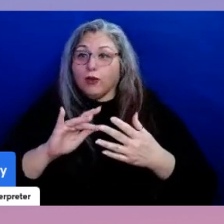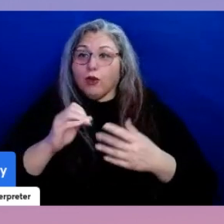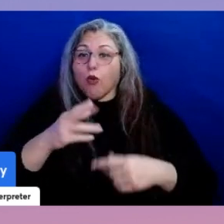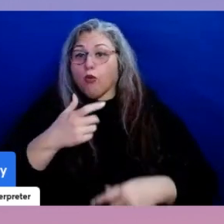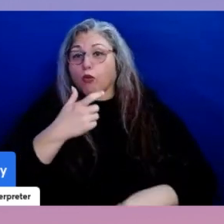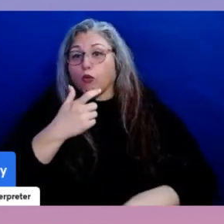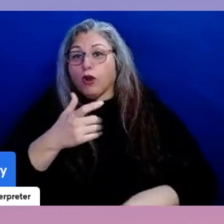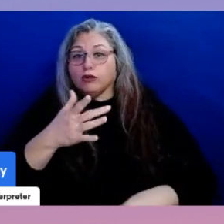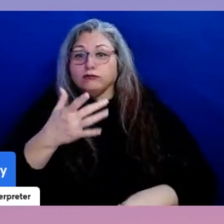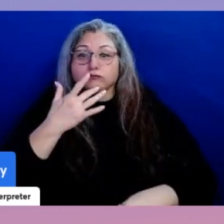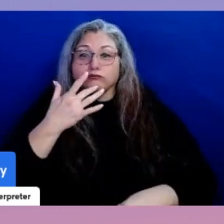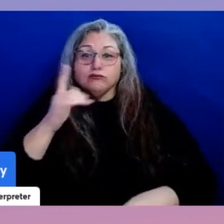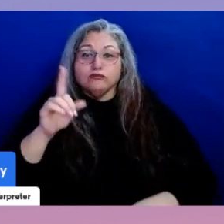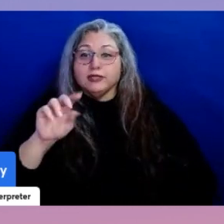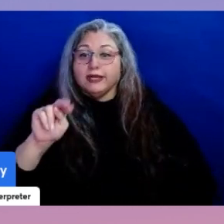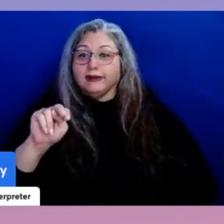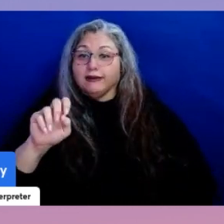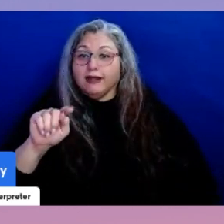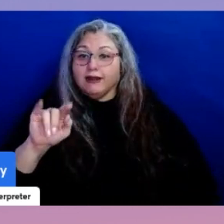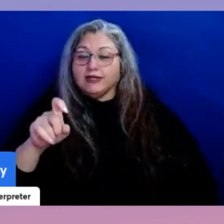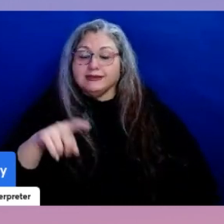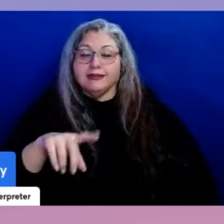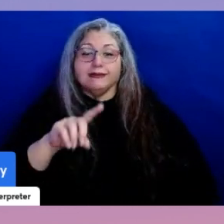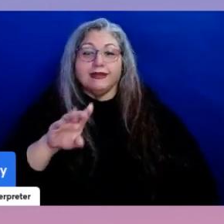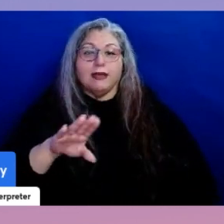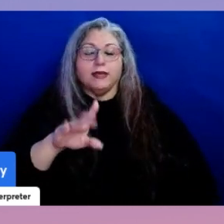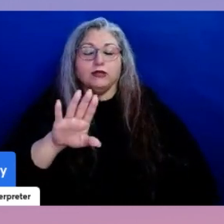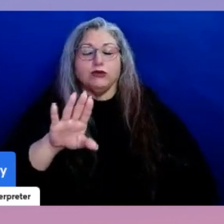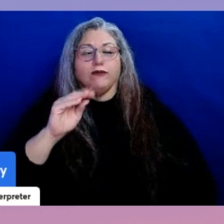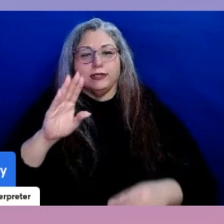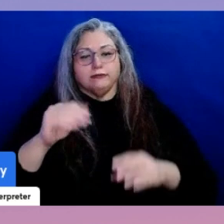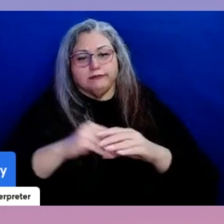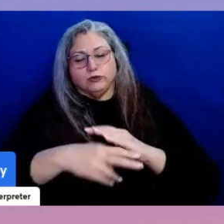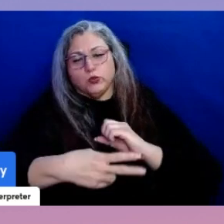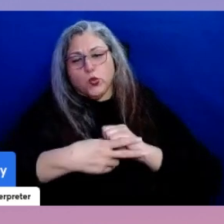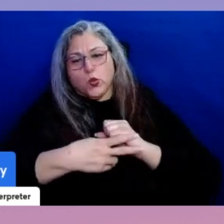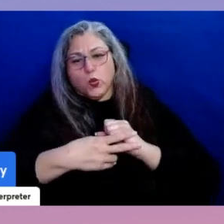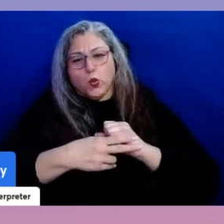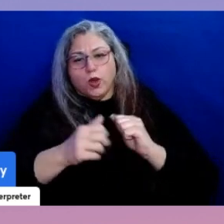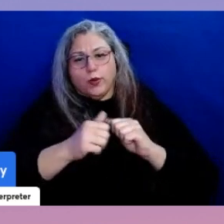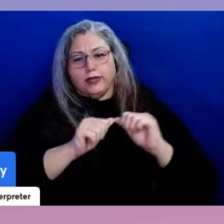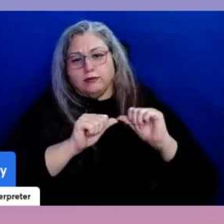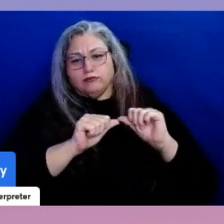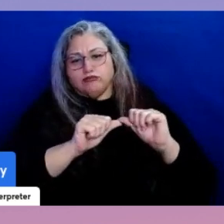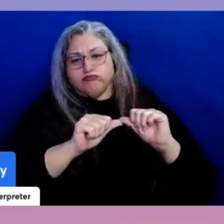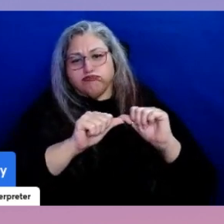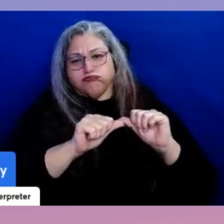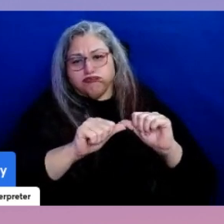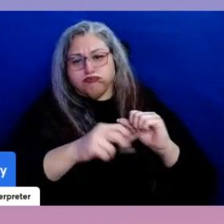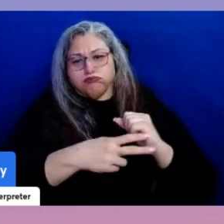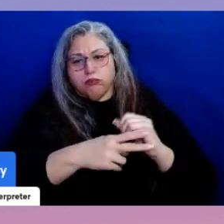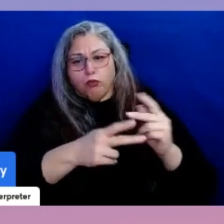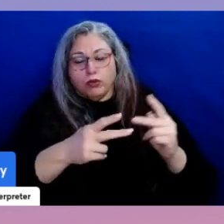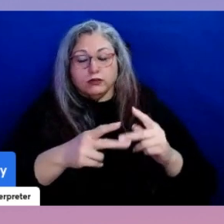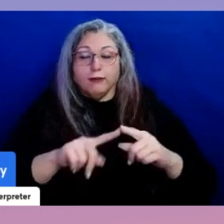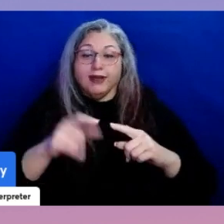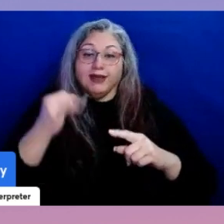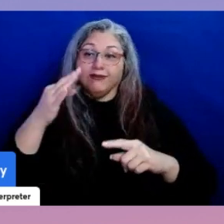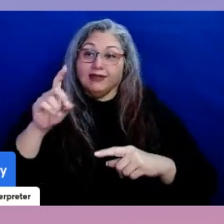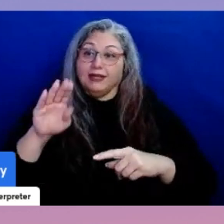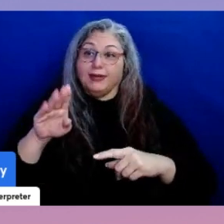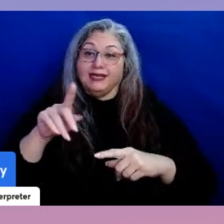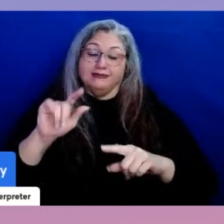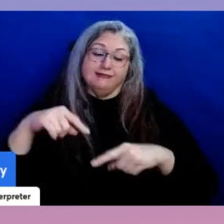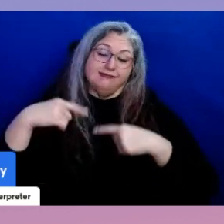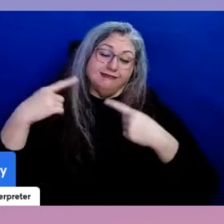Netflix, databases allow your information to be stored in a persistent storage. But as long as databases have existed, we've had